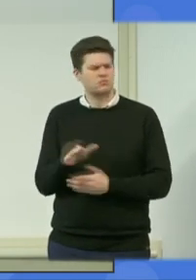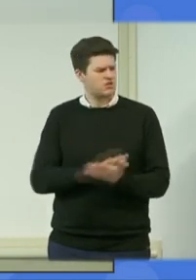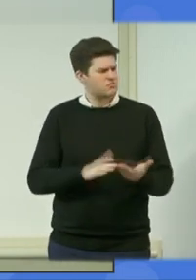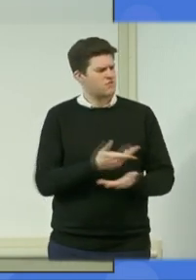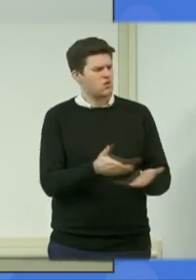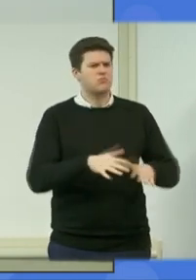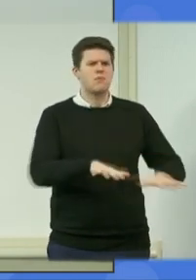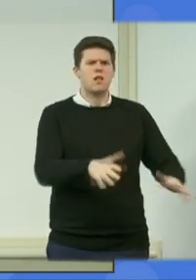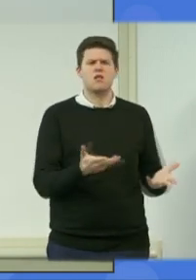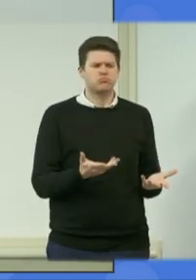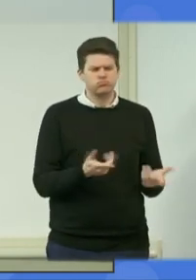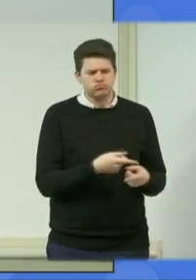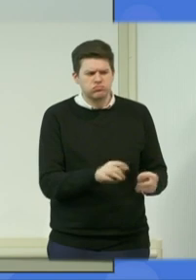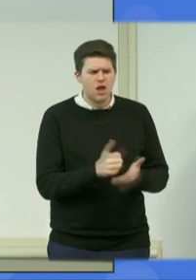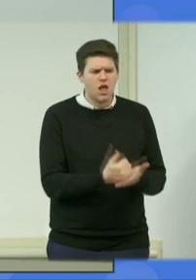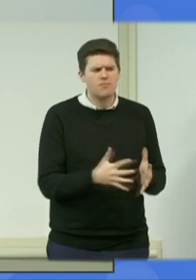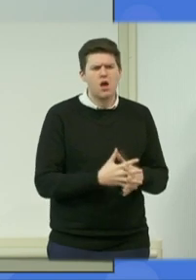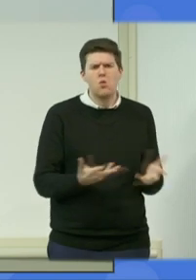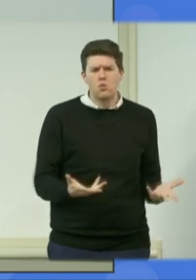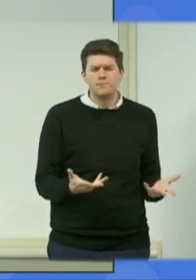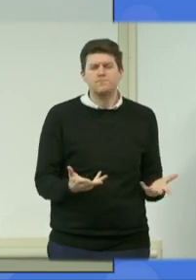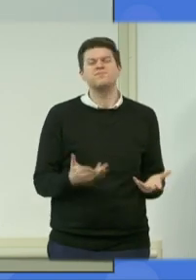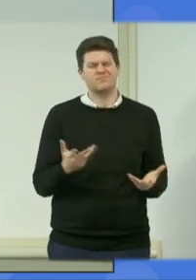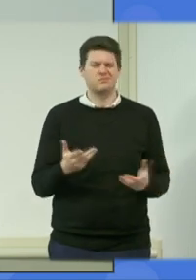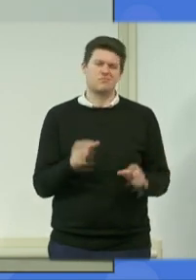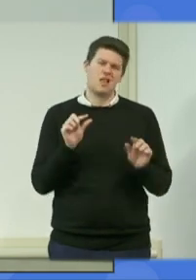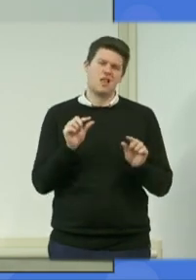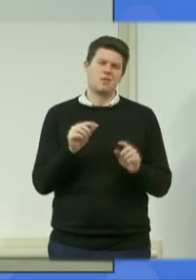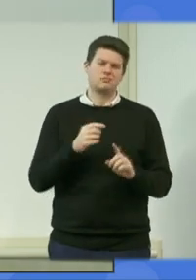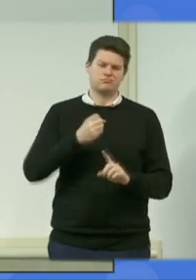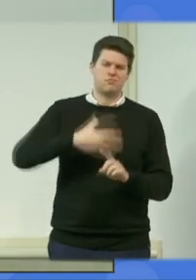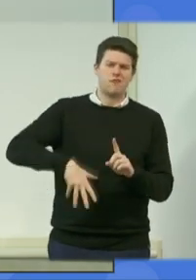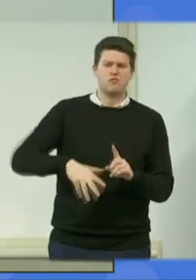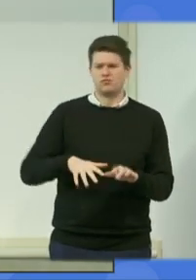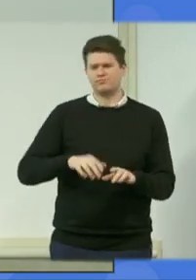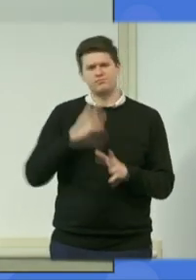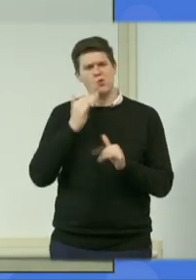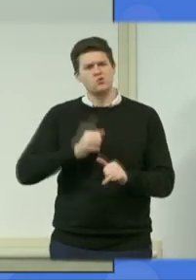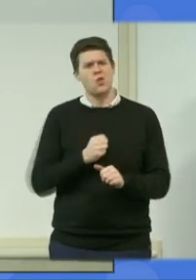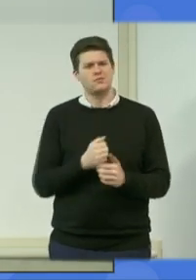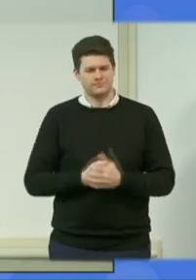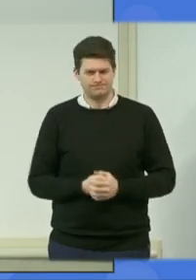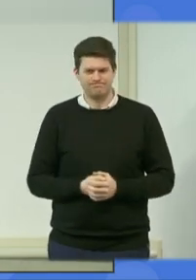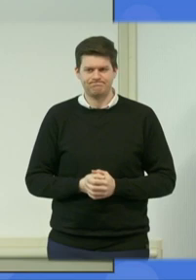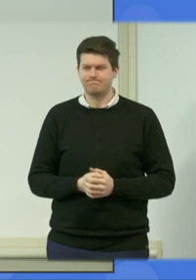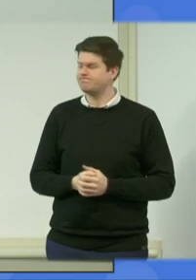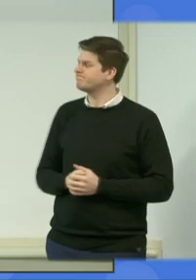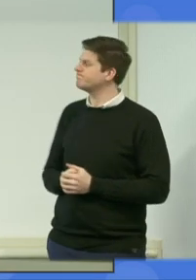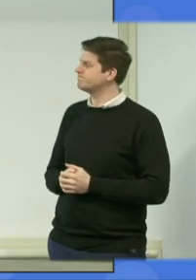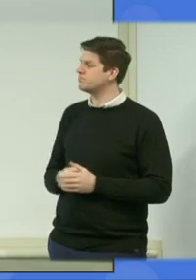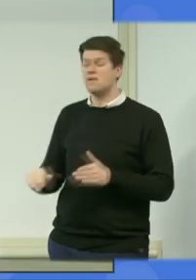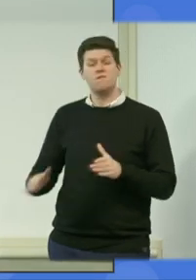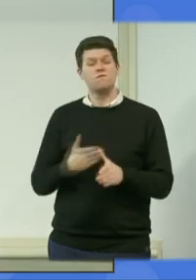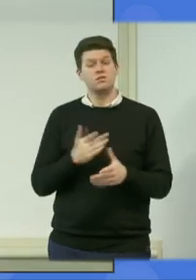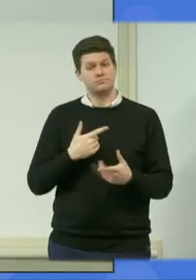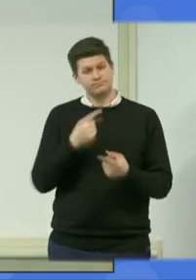down the land? So that's a wee bit about Audit Scotland. So if that's okay, we'll get into the actual money. Now, the first thing I would say, and this might be a